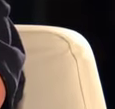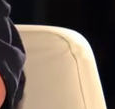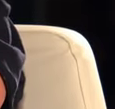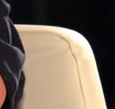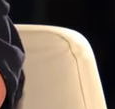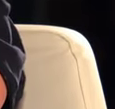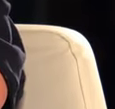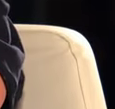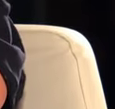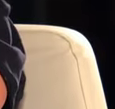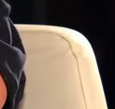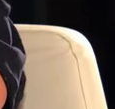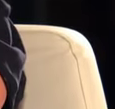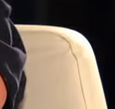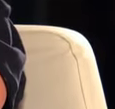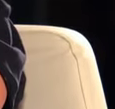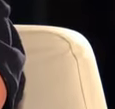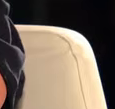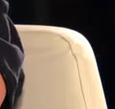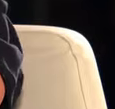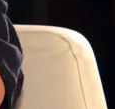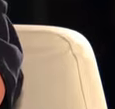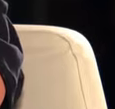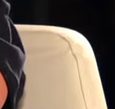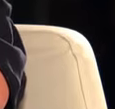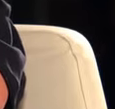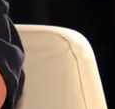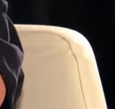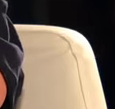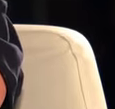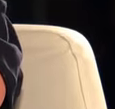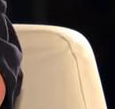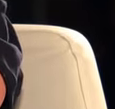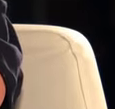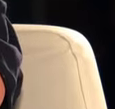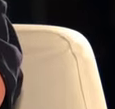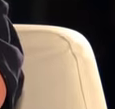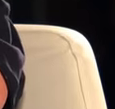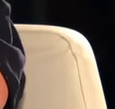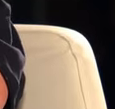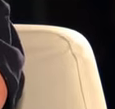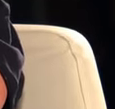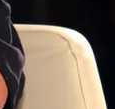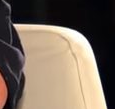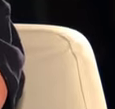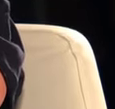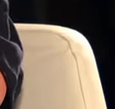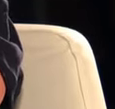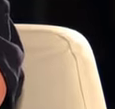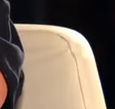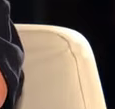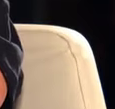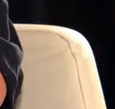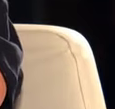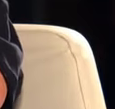if we're going to be able to move against this, we've got to be able to do it in cross platforms. Mm. We've got to be able to do it in movements that are really, really large. I